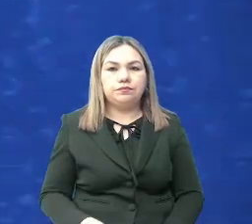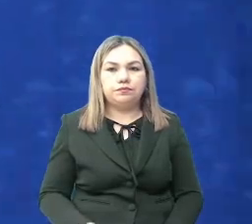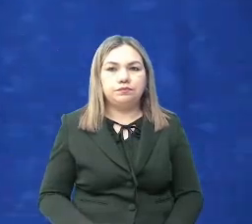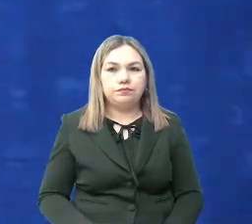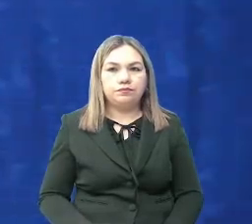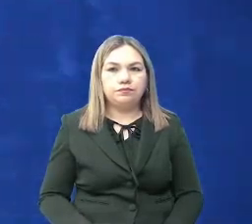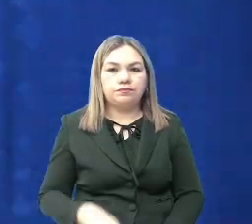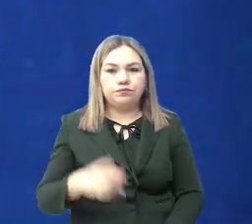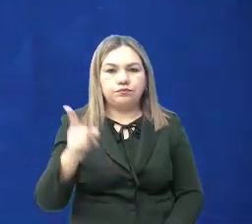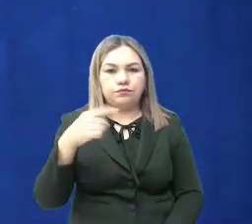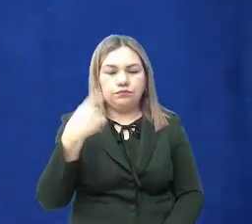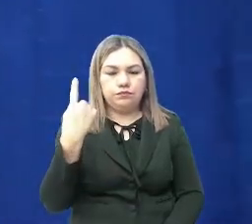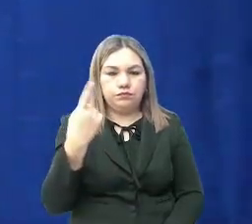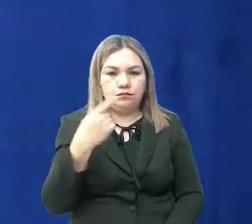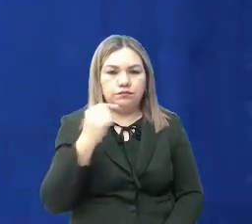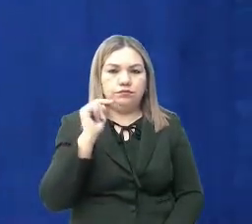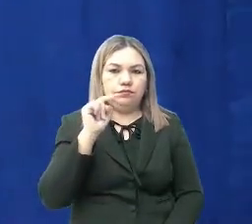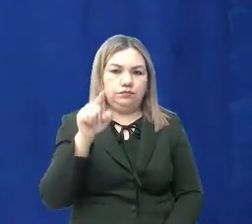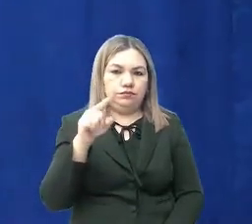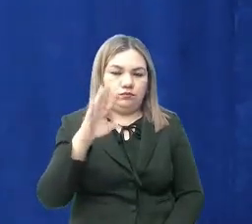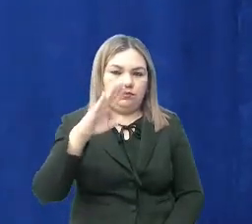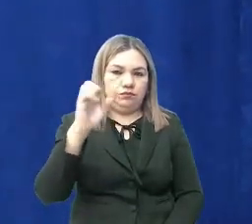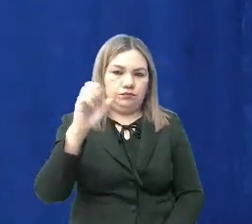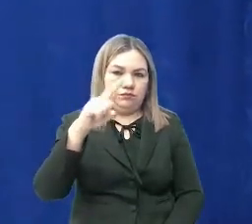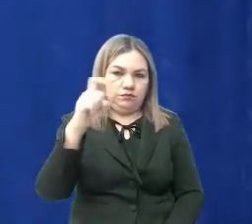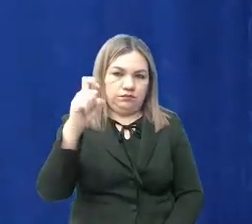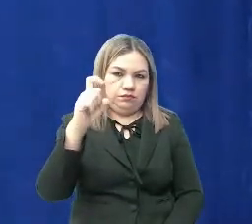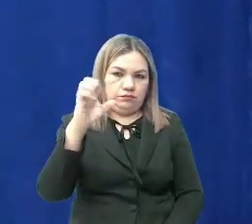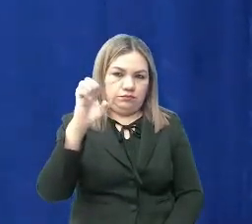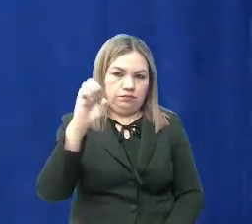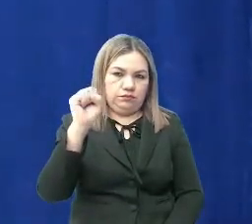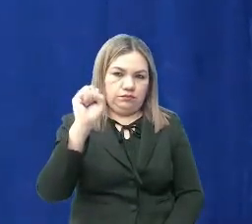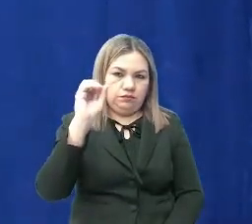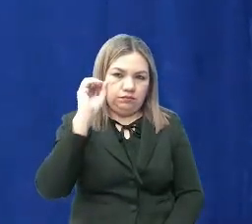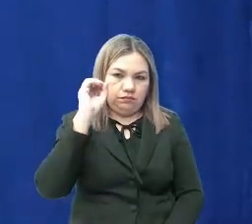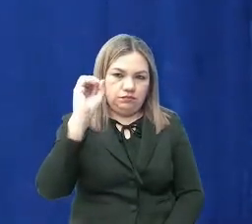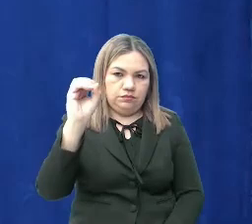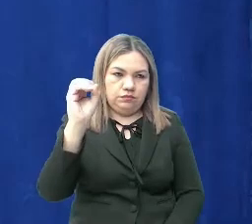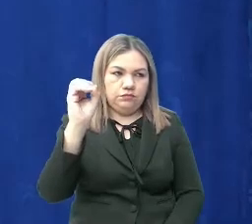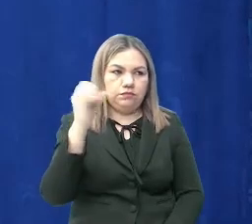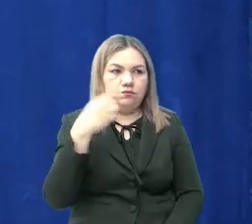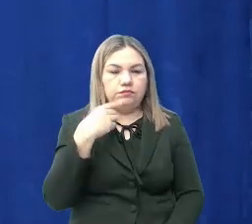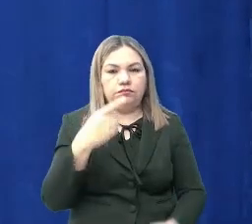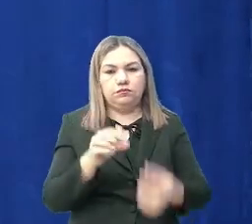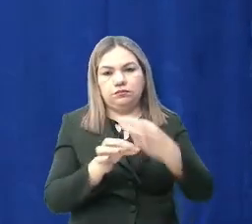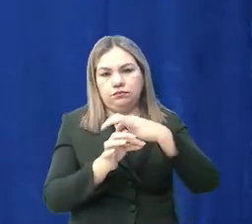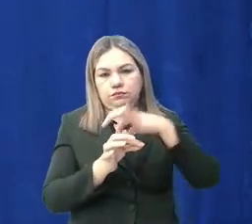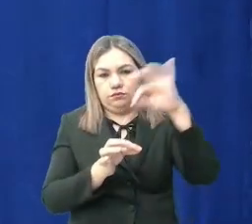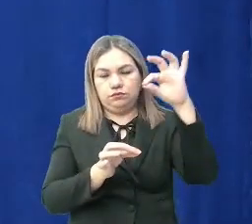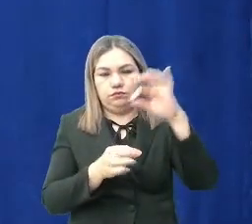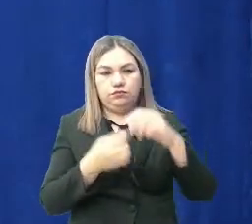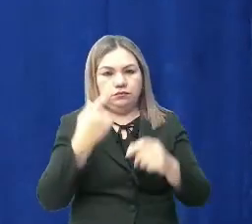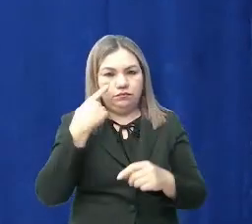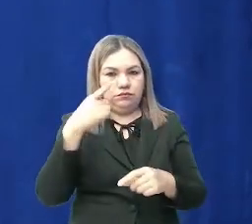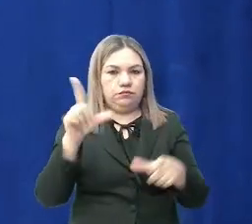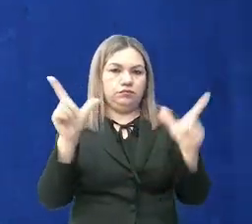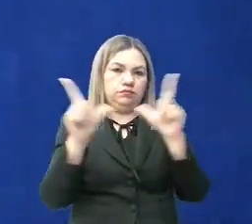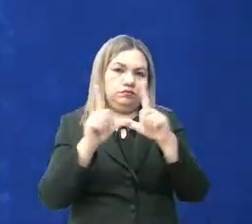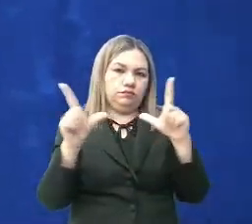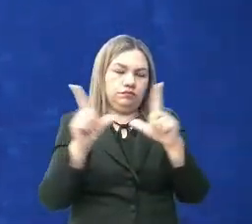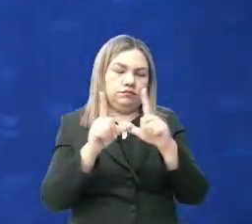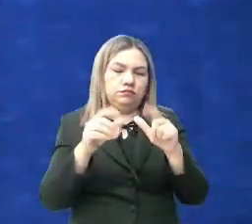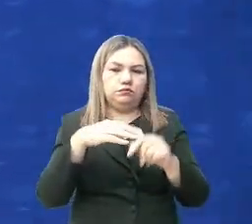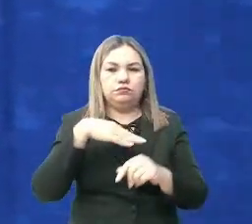So where do I want to go? Everything that you do in excess, let's go spiritually. Watching TV,